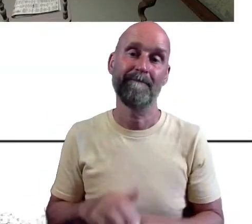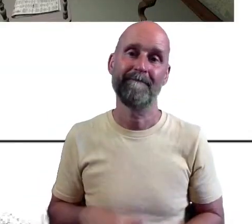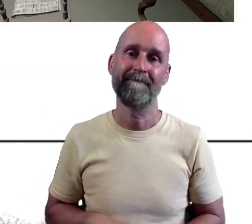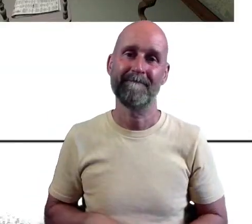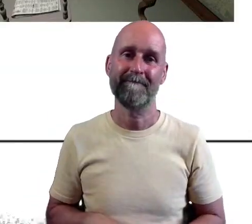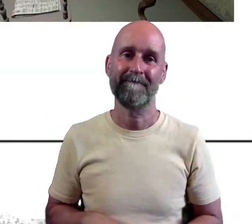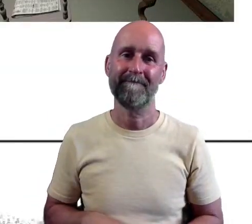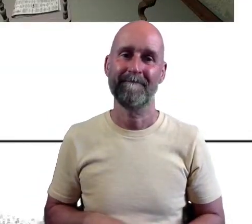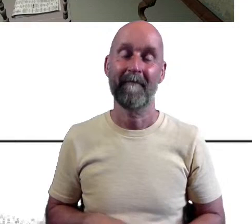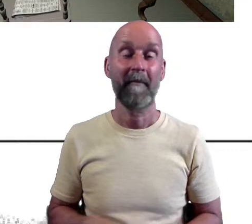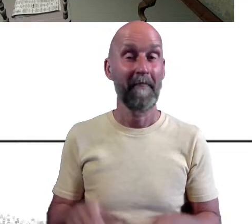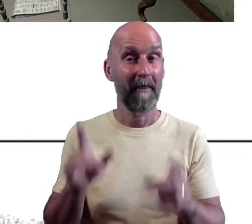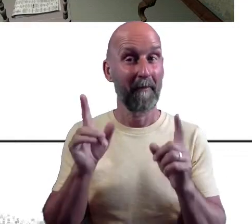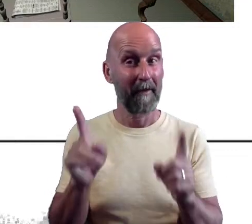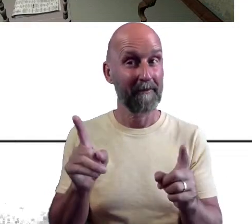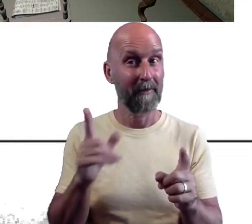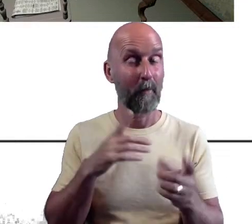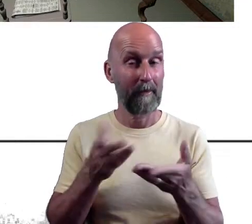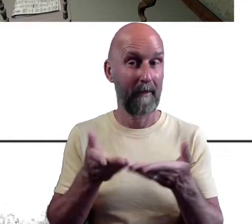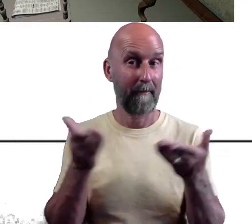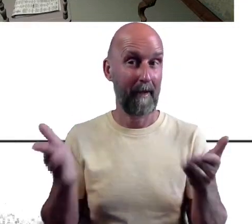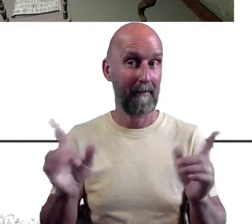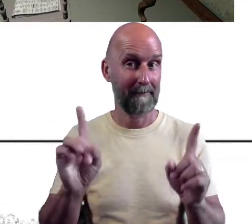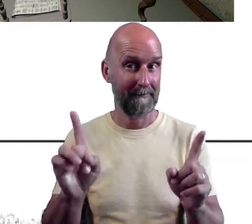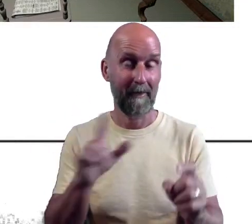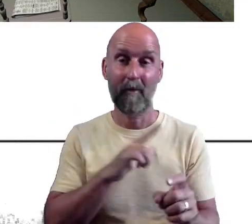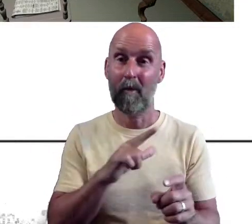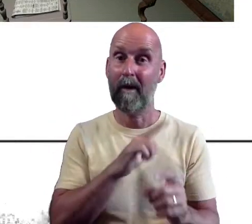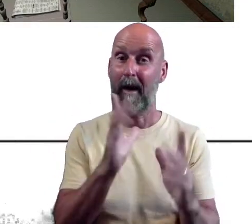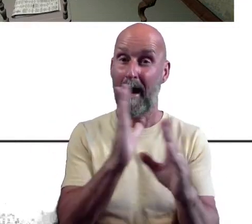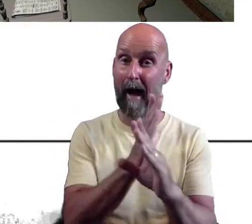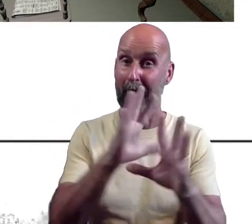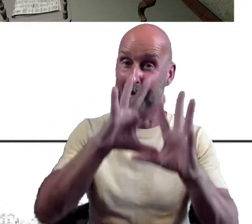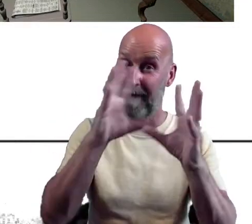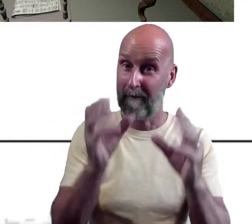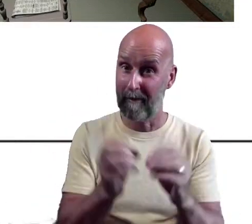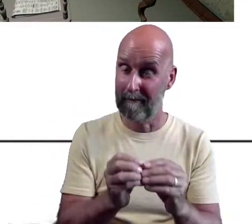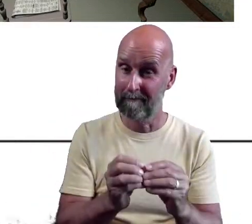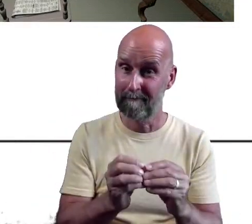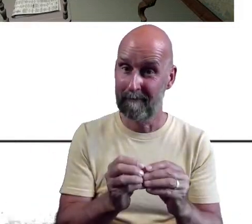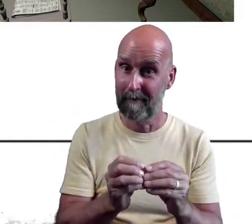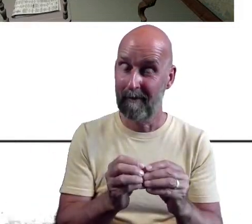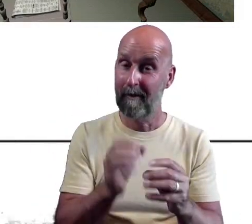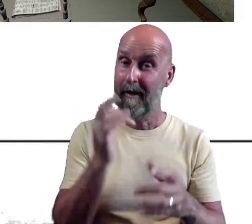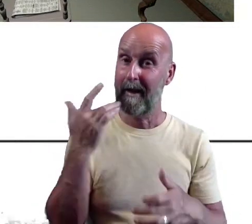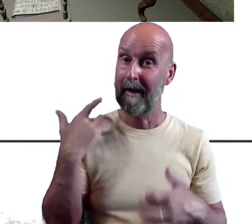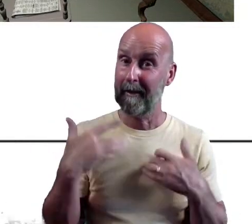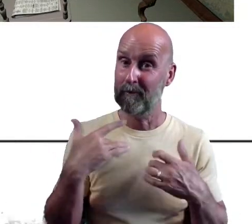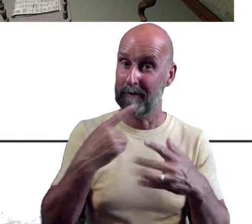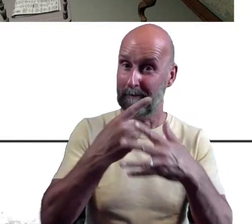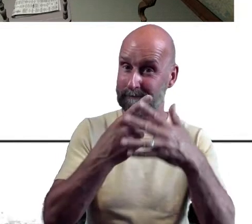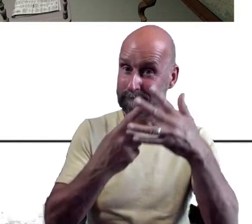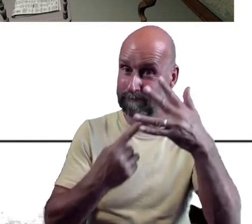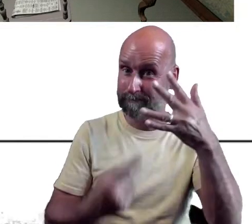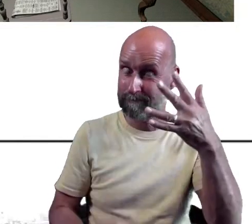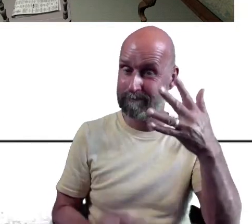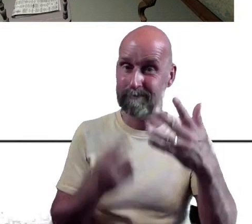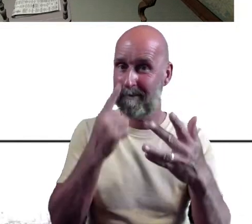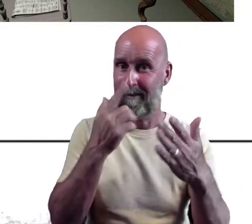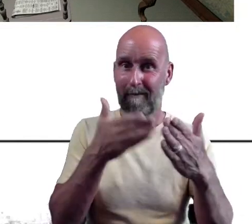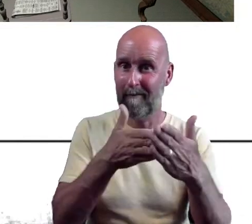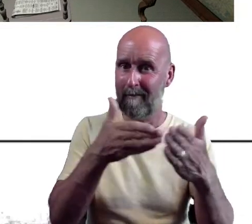But of course, there's a balance to be struck here, because you don't want to hide away everything. You don't want all your most interesting stuff to be like inaccessible to a lot of